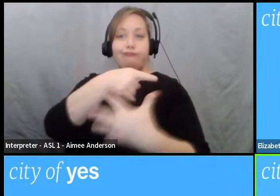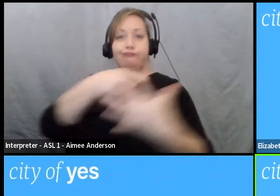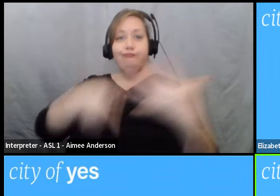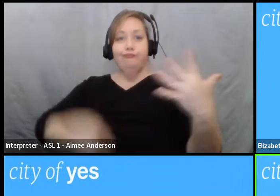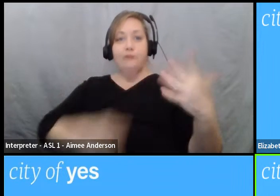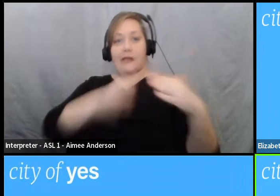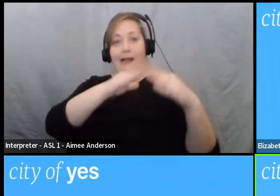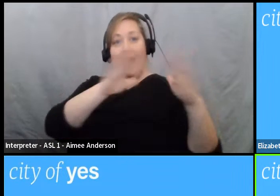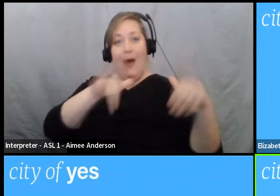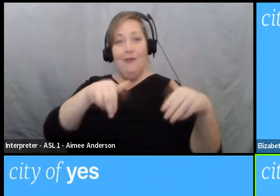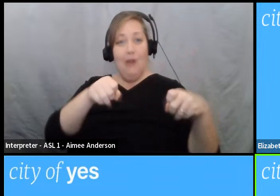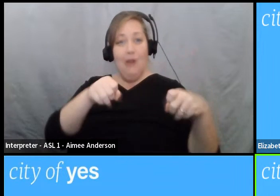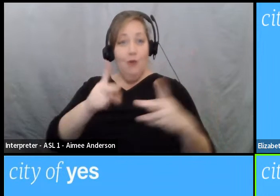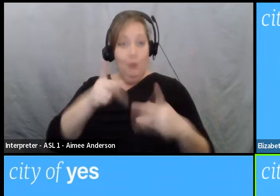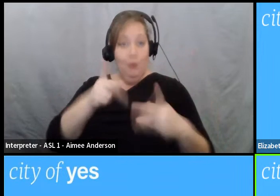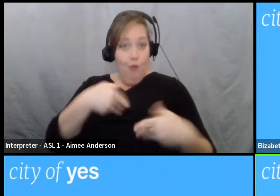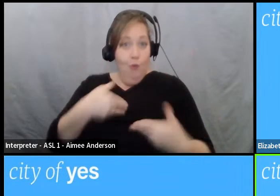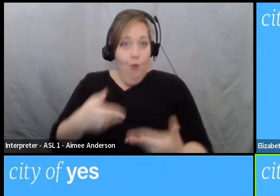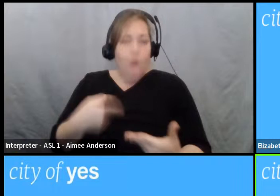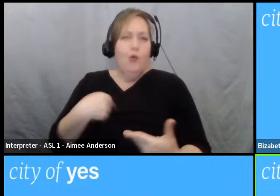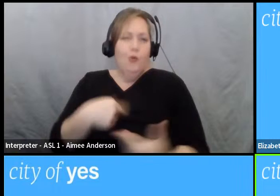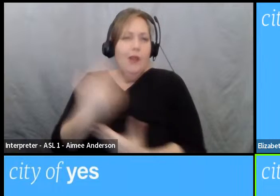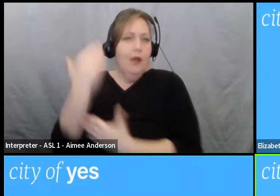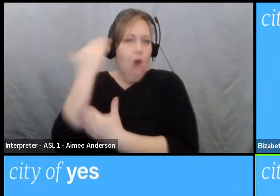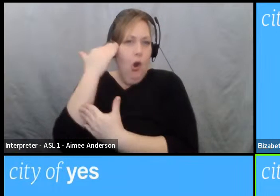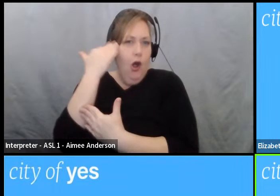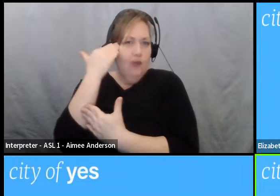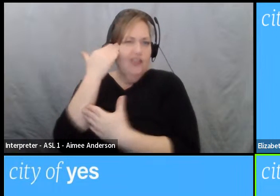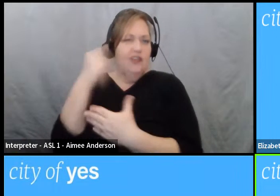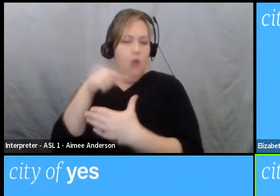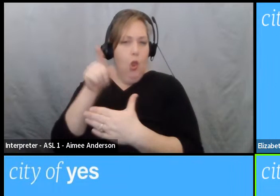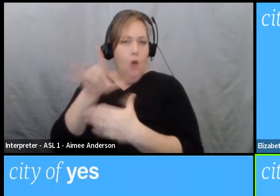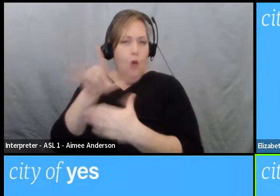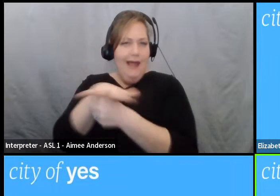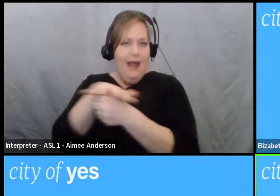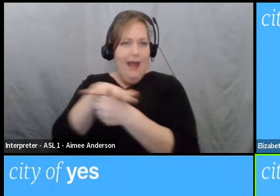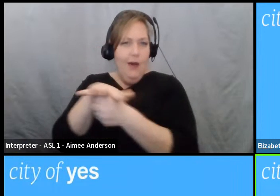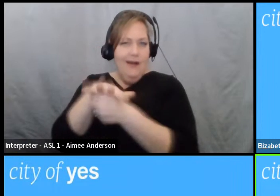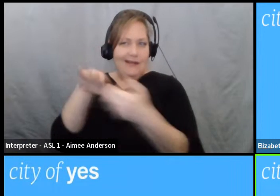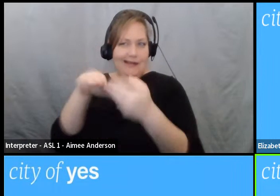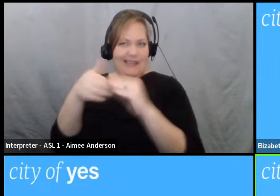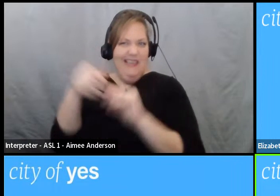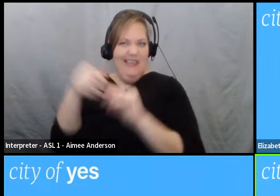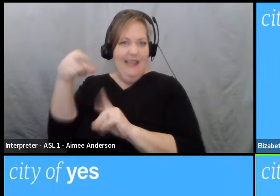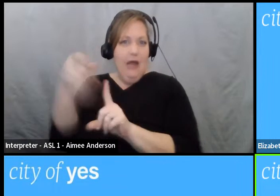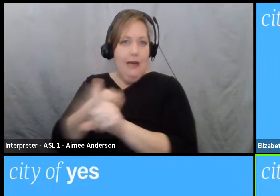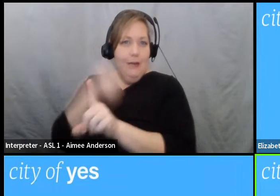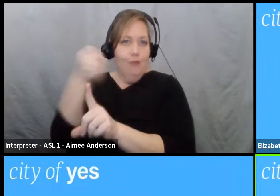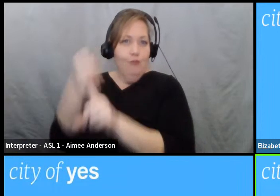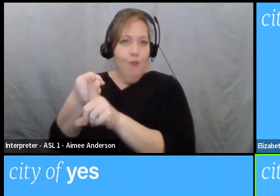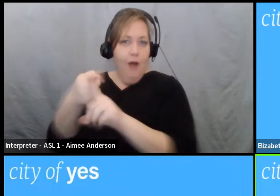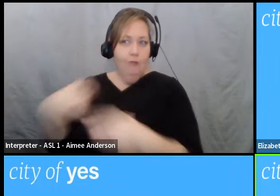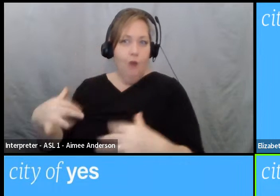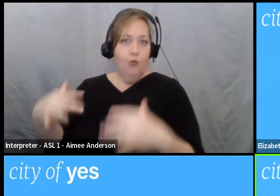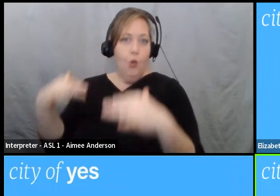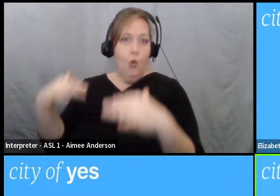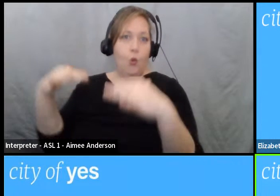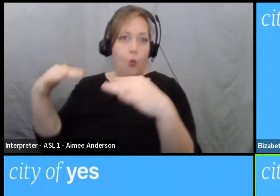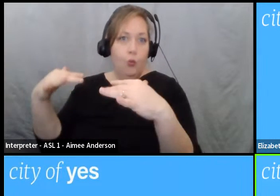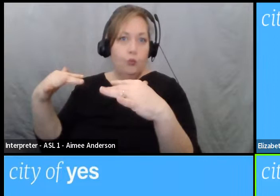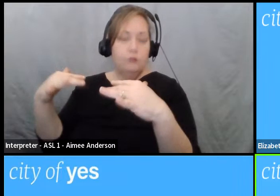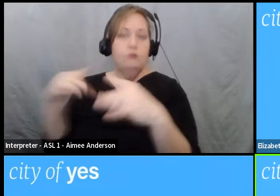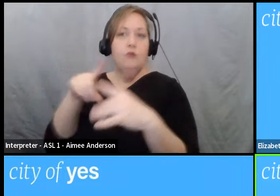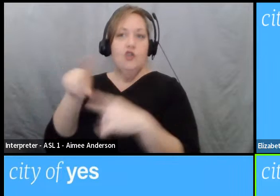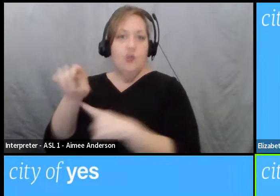opportunity proposals, we are extremely conscious of those areas of the city where new housing or